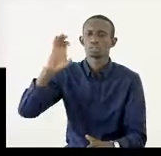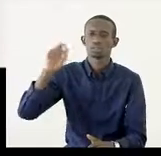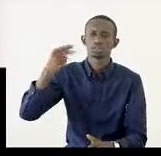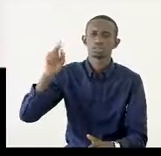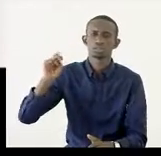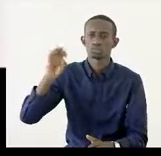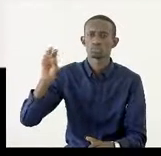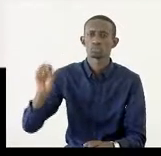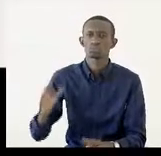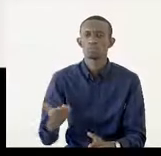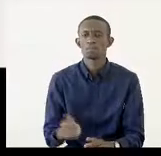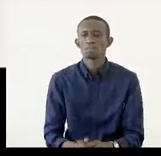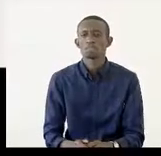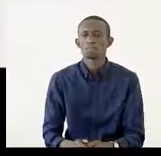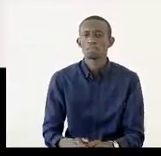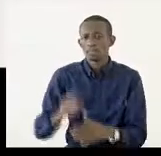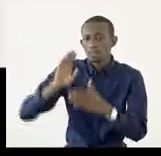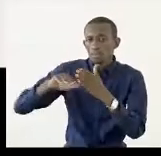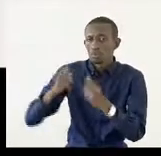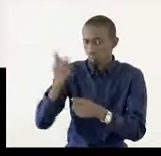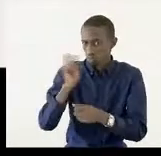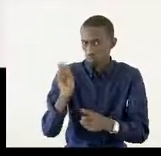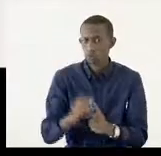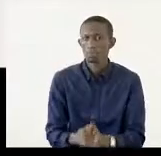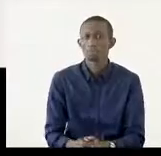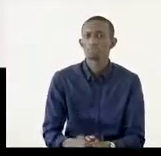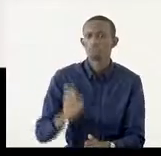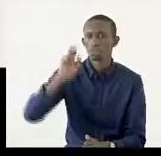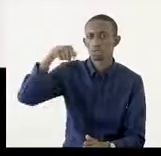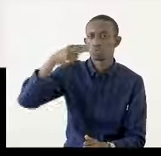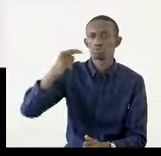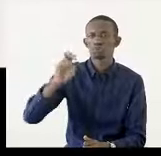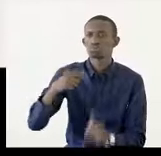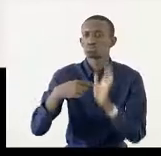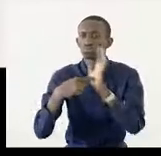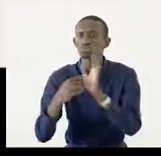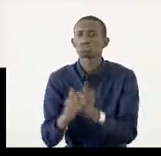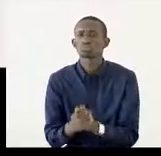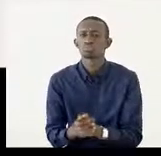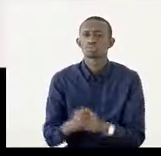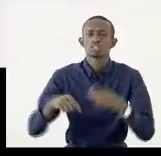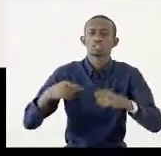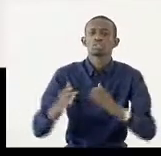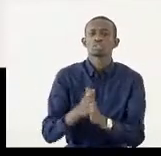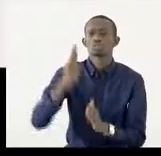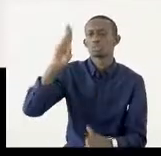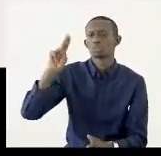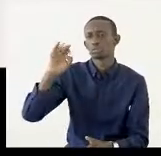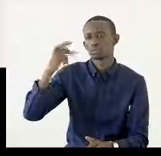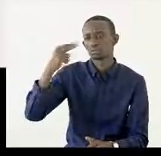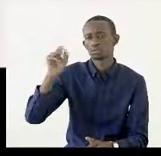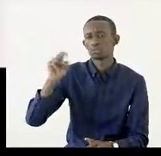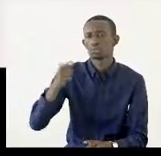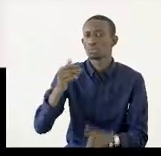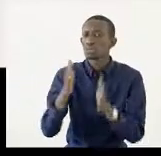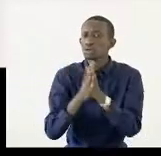and propanol. And then lastly, you write equations to show the reaction of benzaldehyde with the following and state the